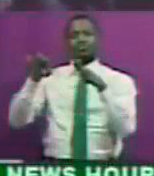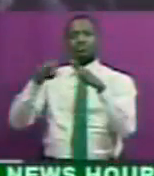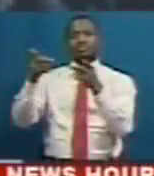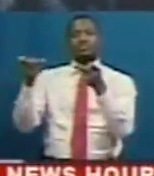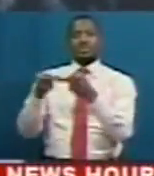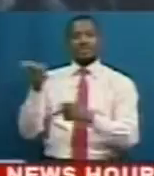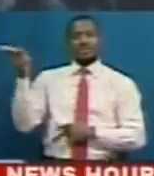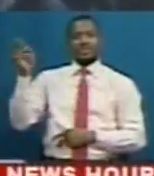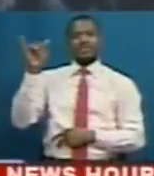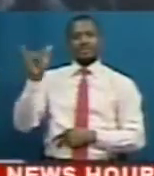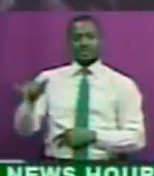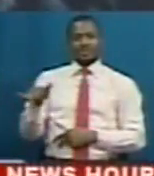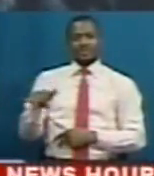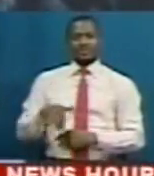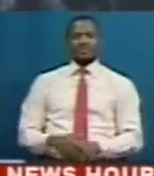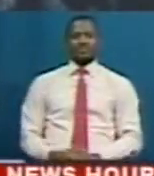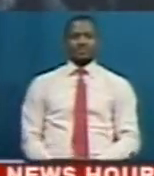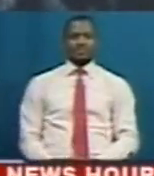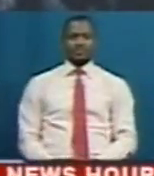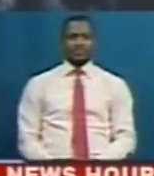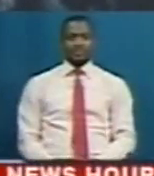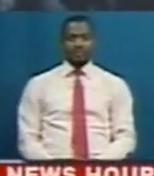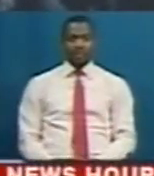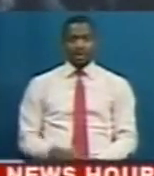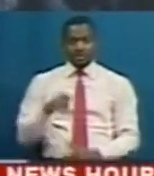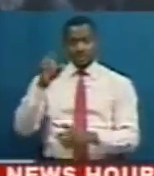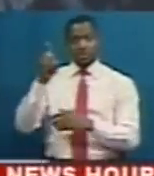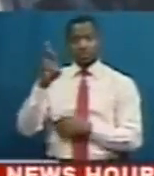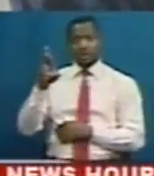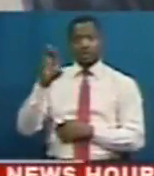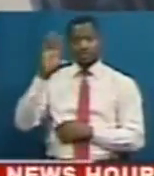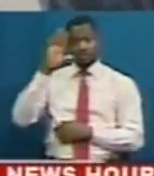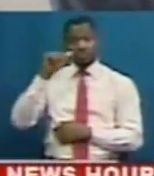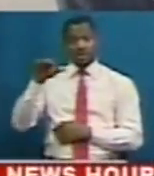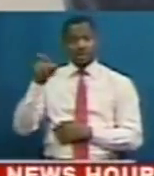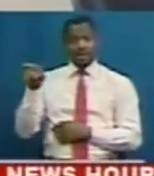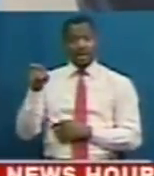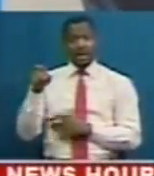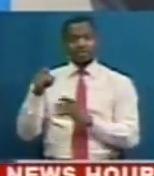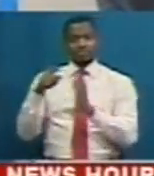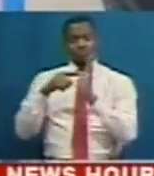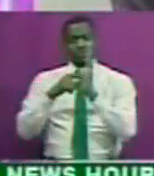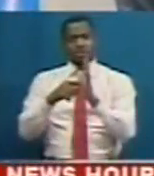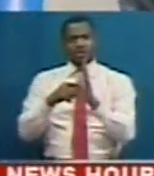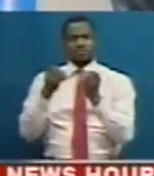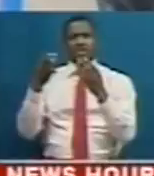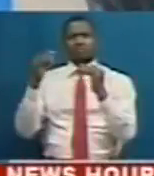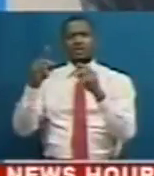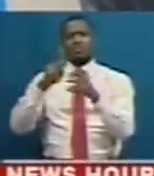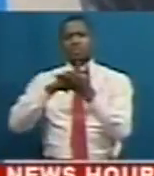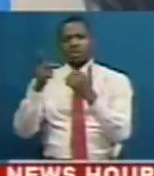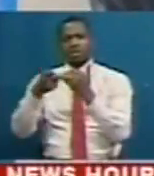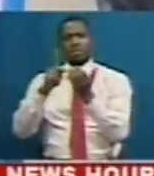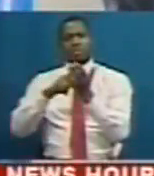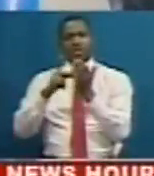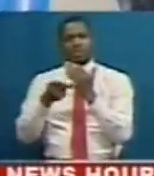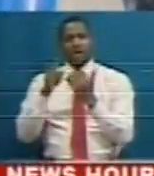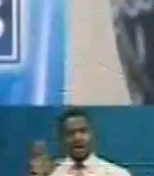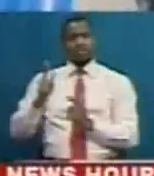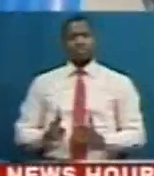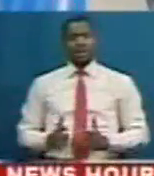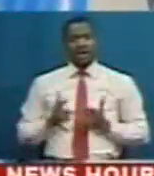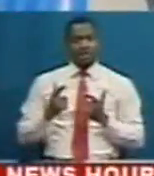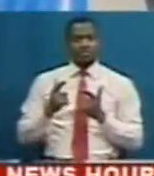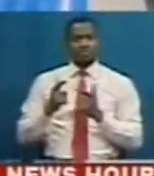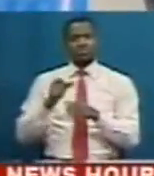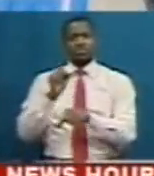Center. The Dr. Ocloo Foundation has planned a series of lectures, a commemorative service, and an exhibition on her life